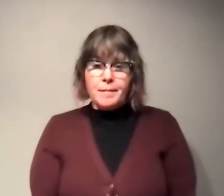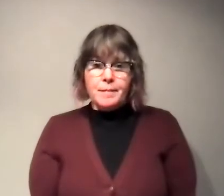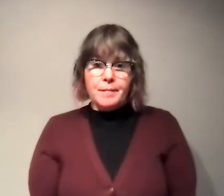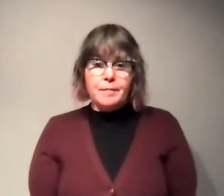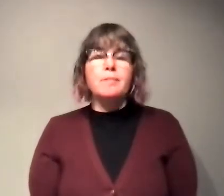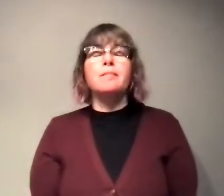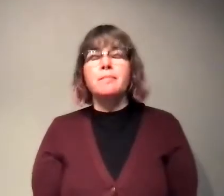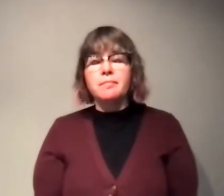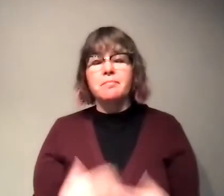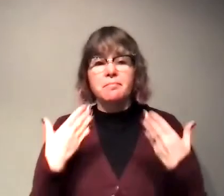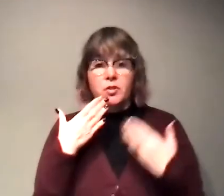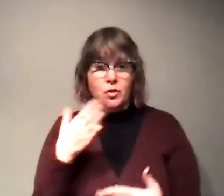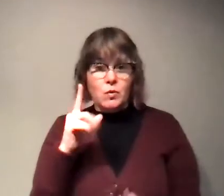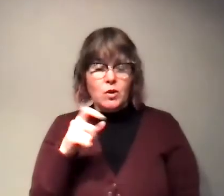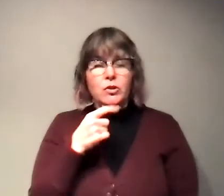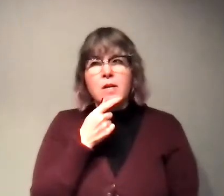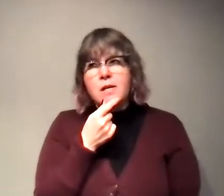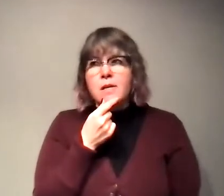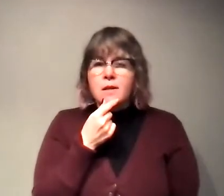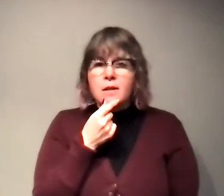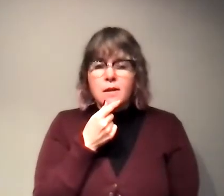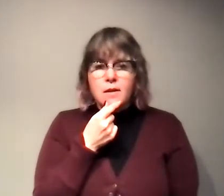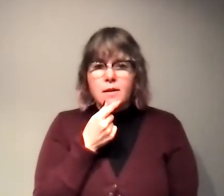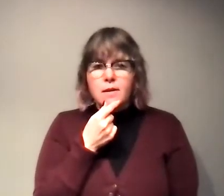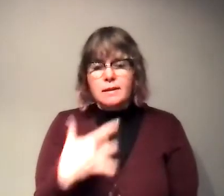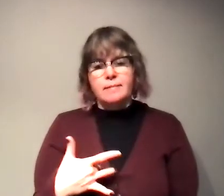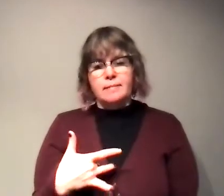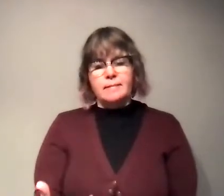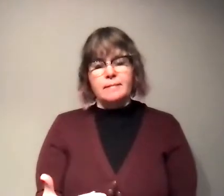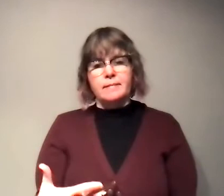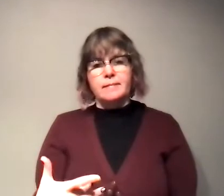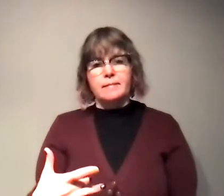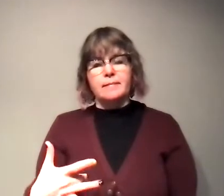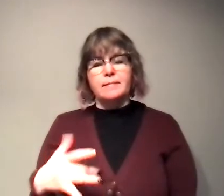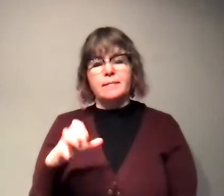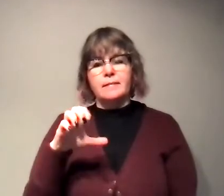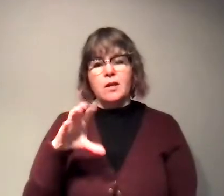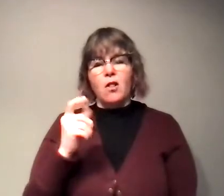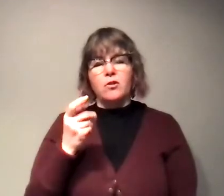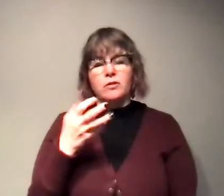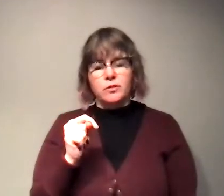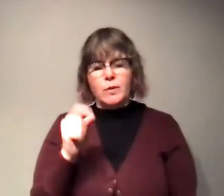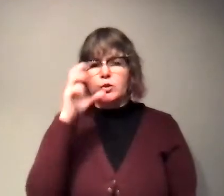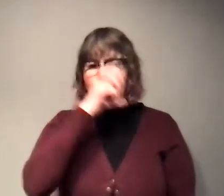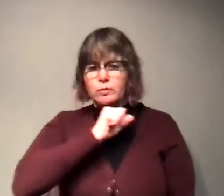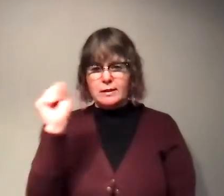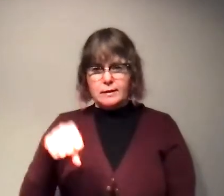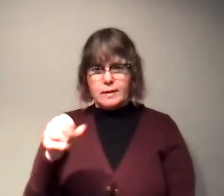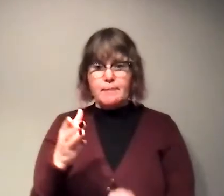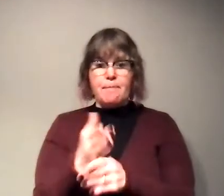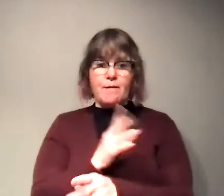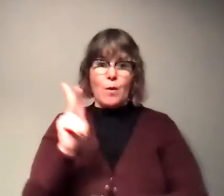That's a great question. I would say we usually, as ecologists, we would assume that yes, before